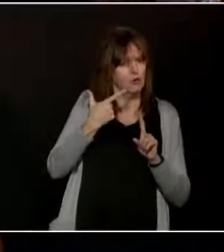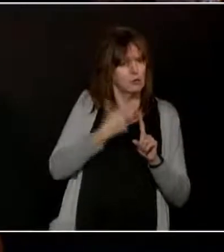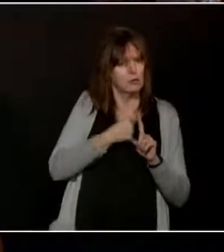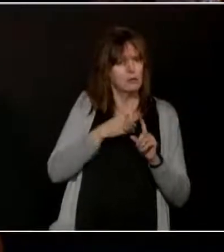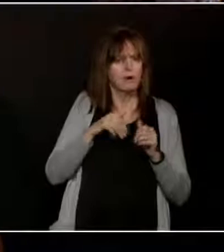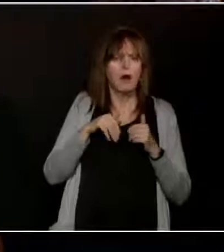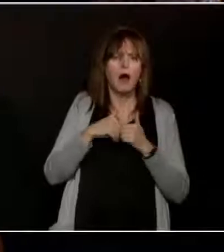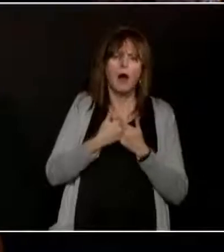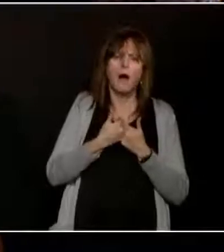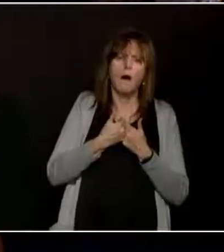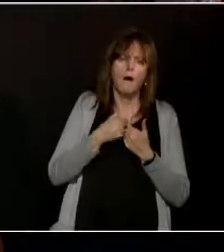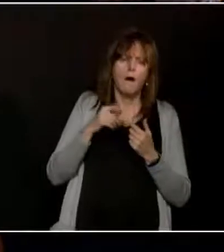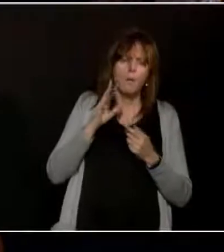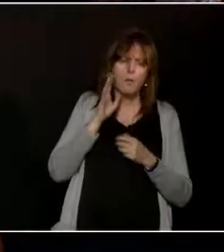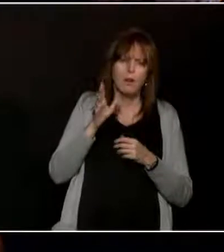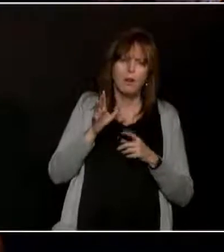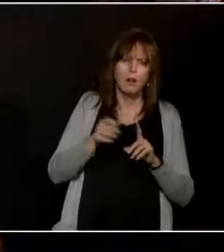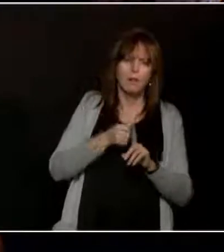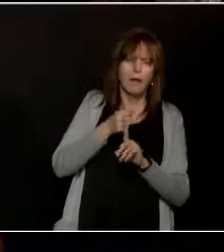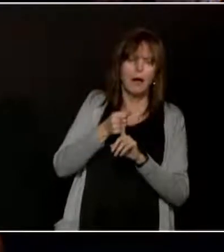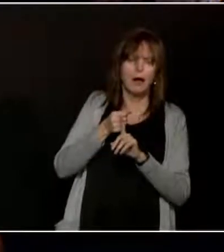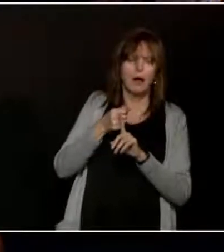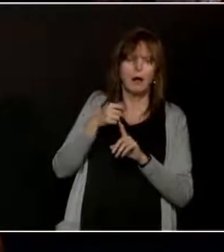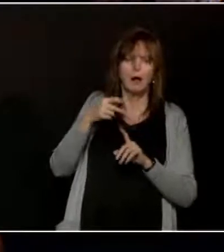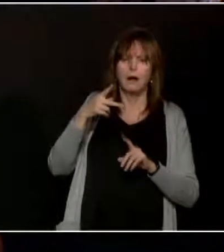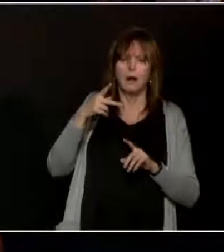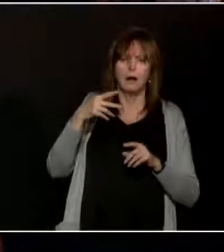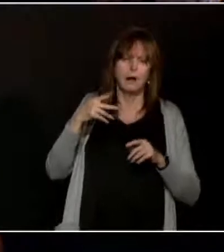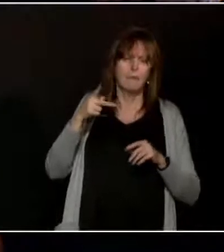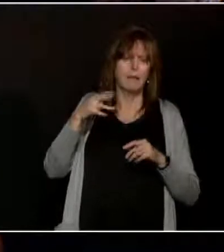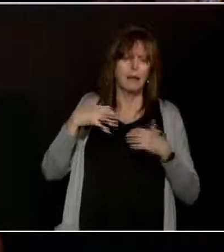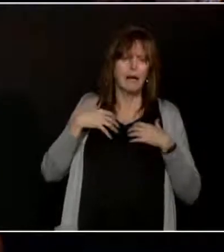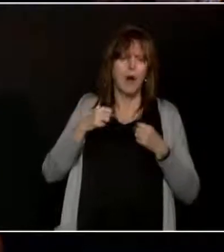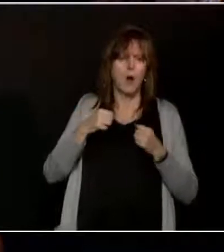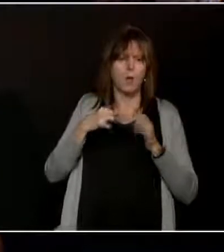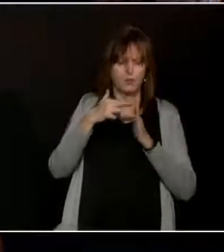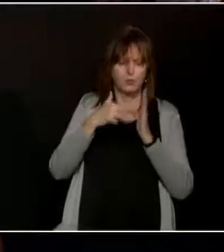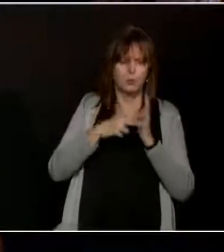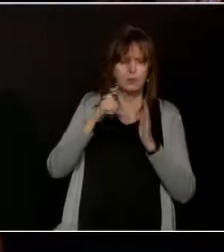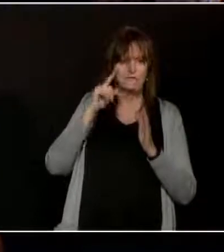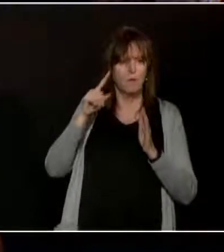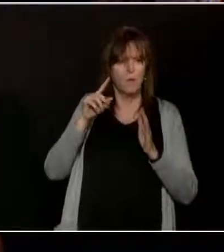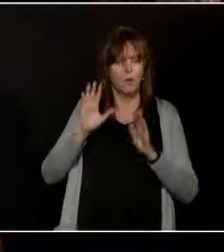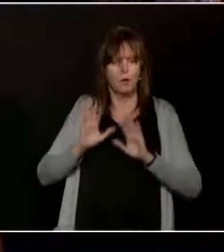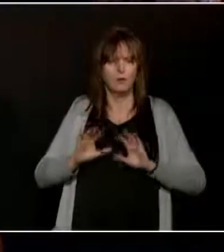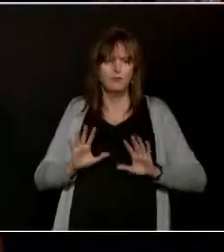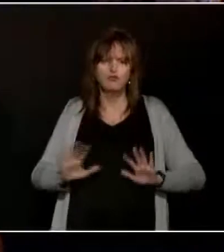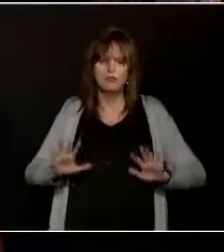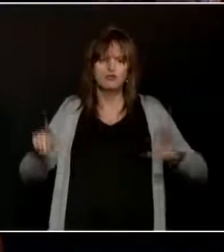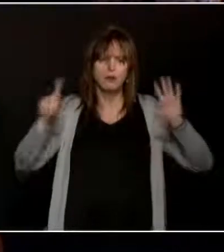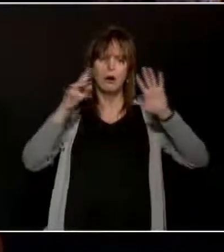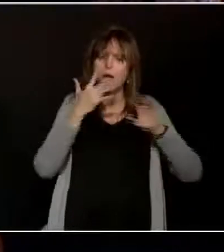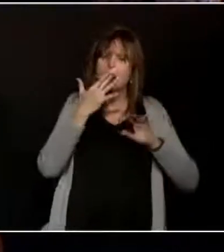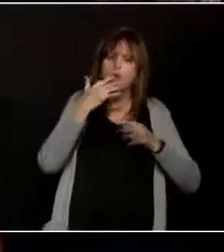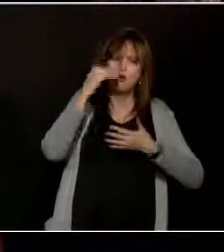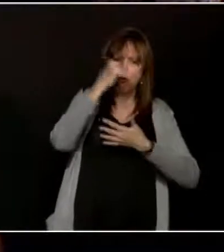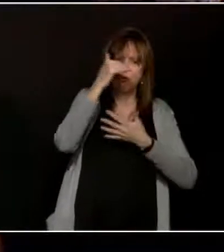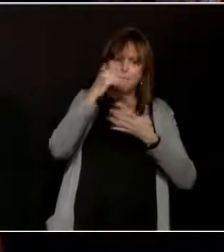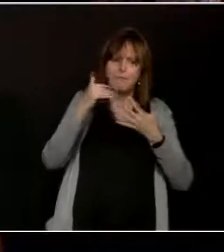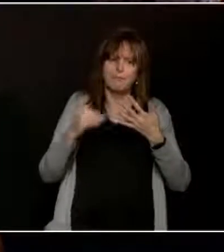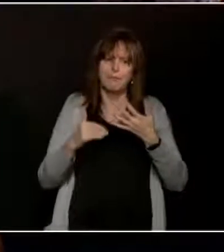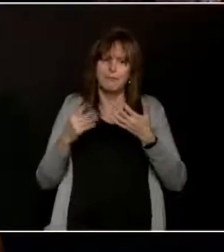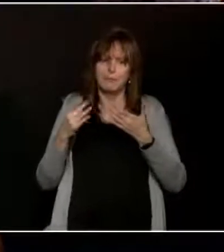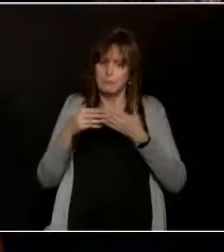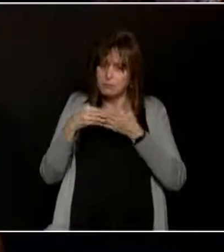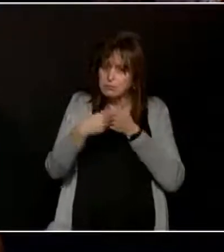the public health guidance in terms of things like the regional framework and what businesses will be